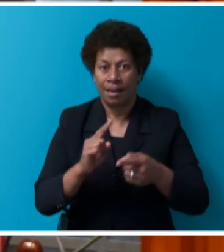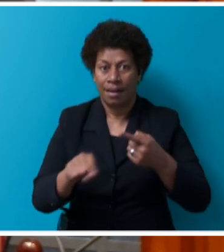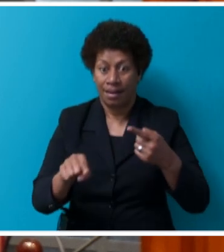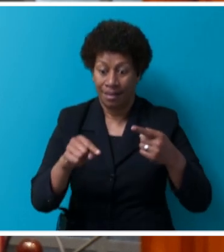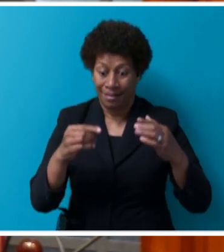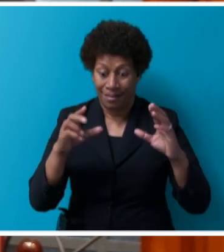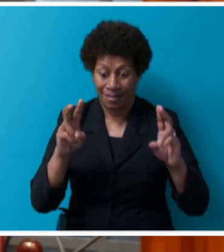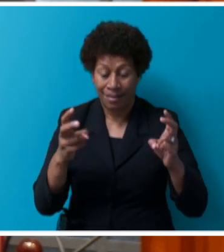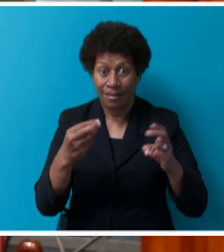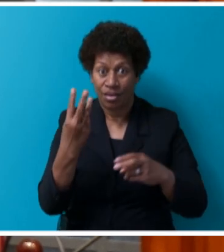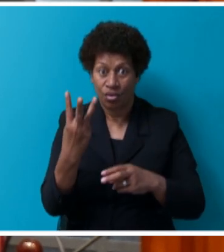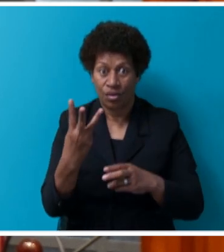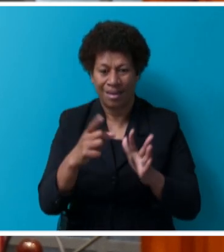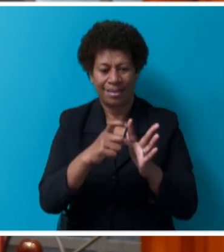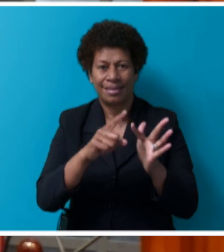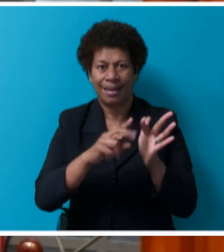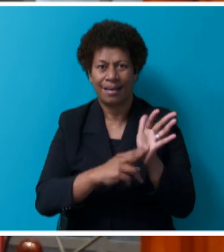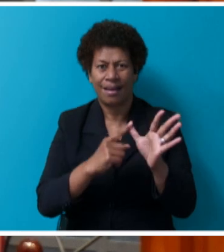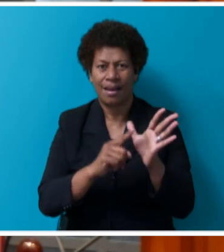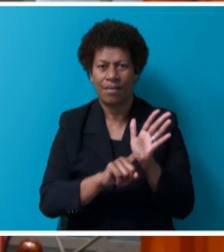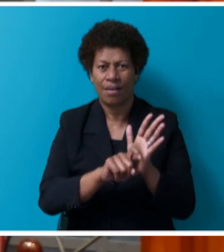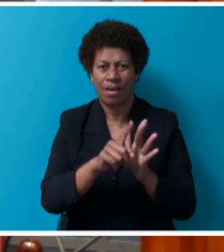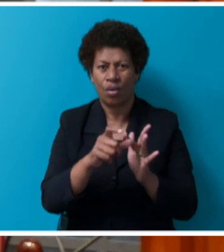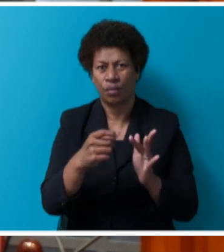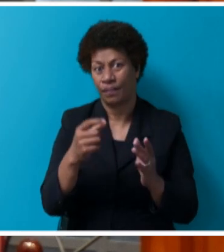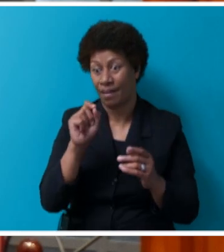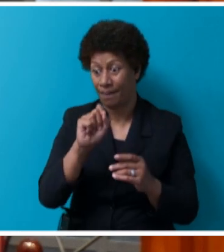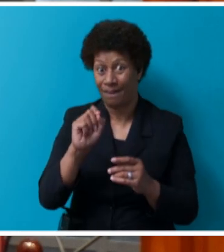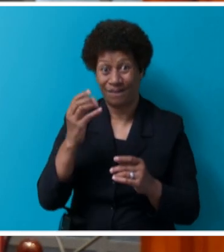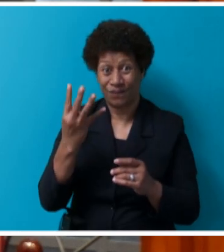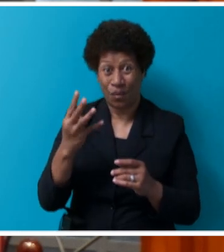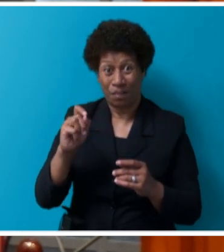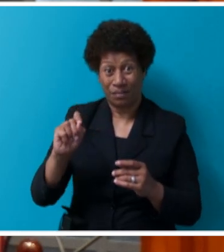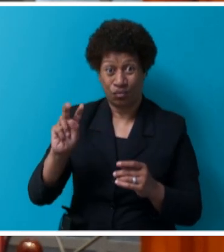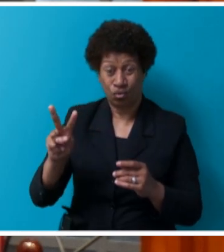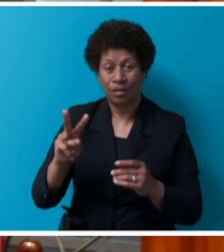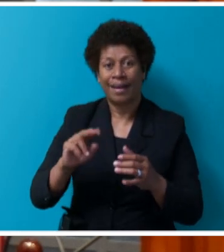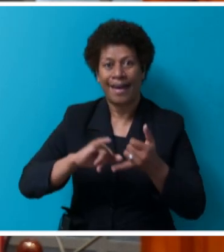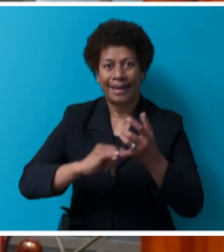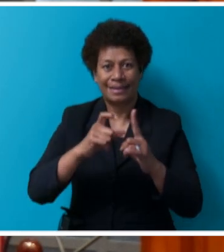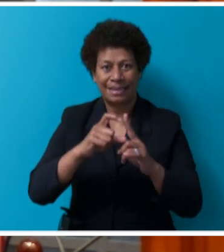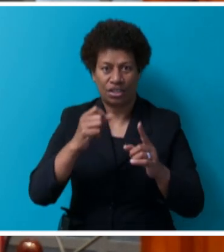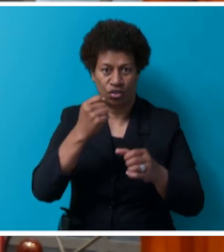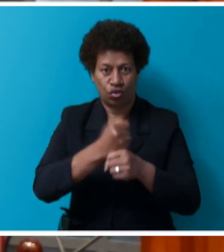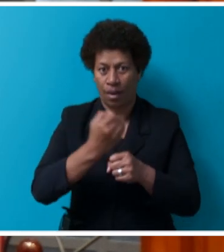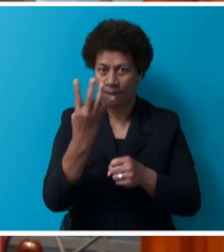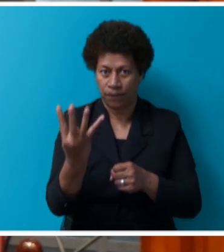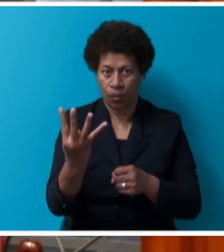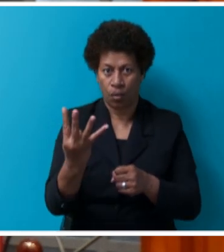the Dana Rao Declaration aligned to Target 4.2 of SDG 4. Mr. Speaker, sir, there are key benefits